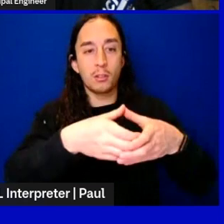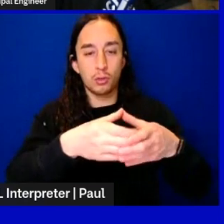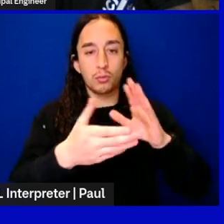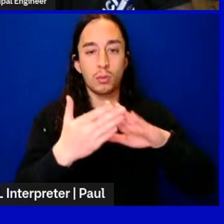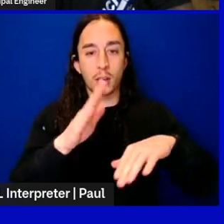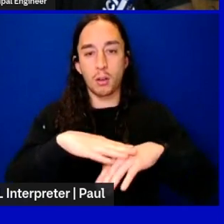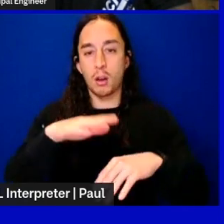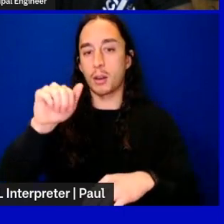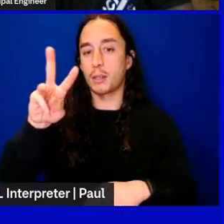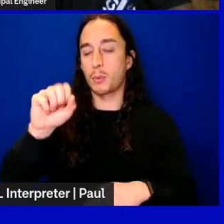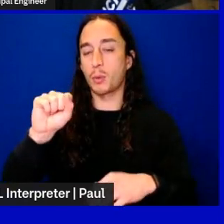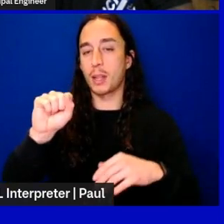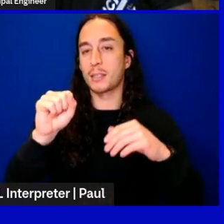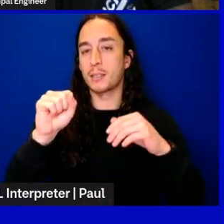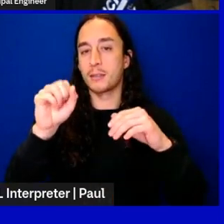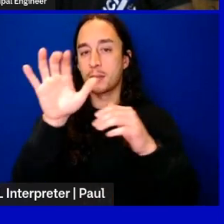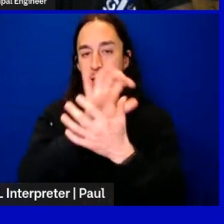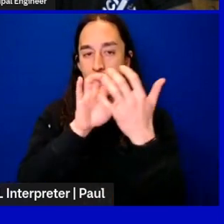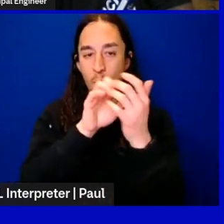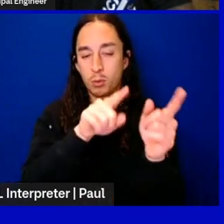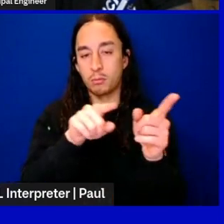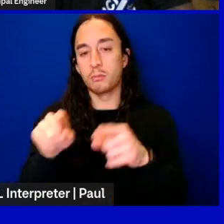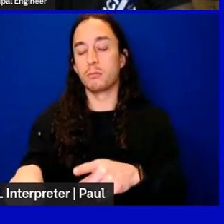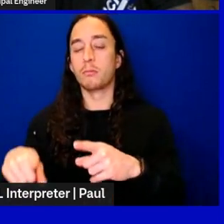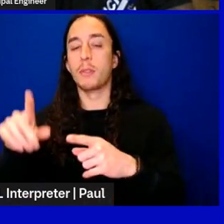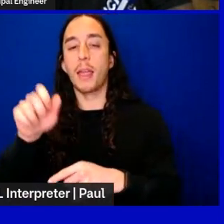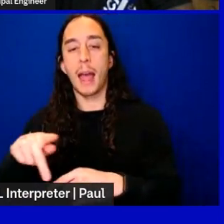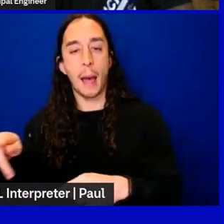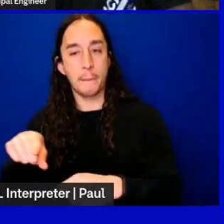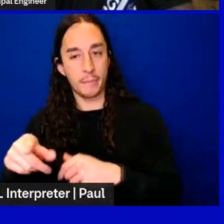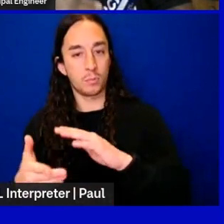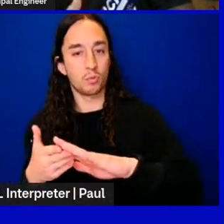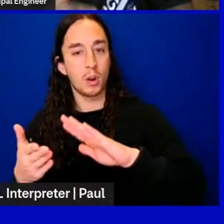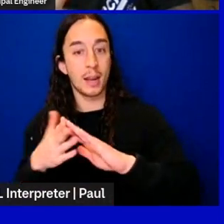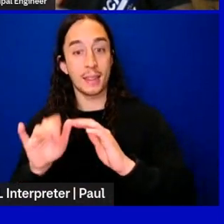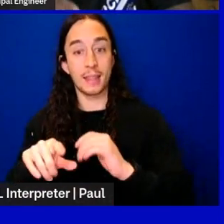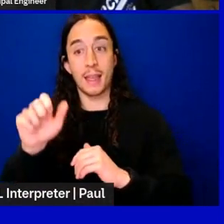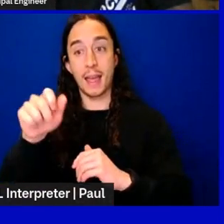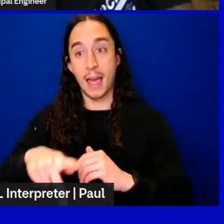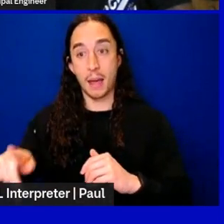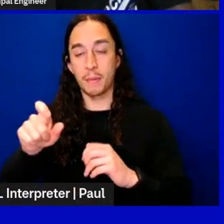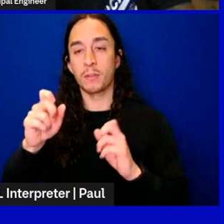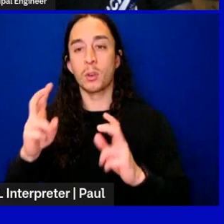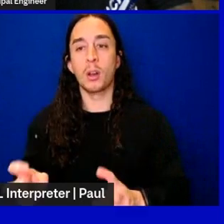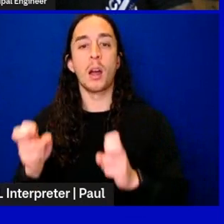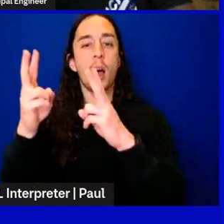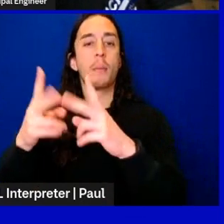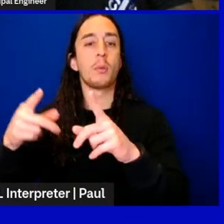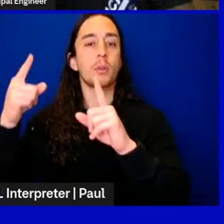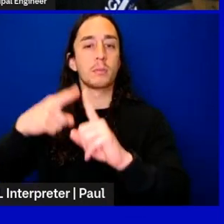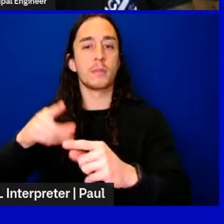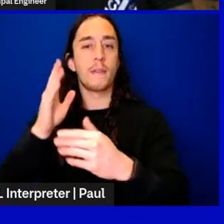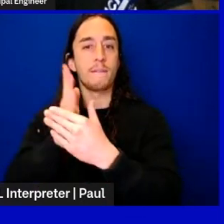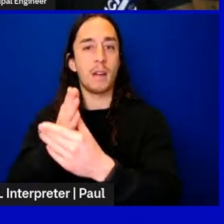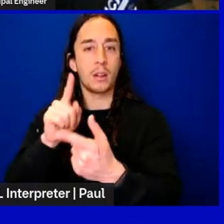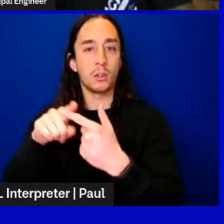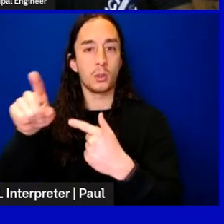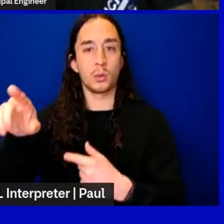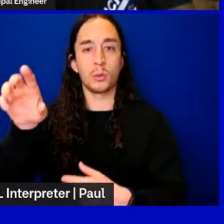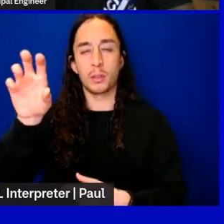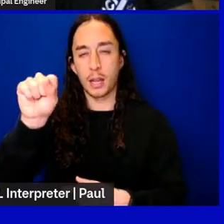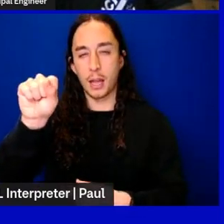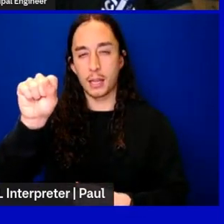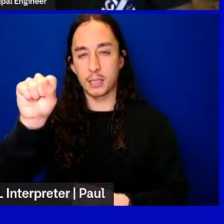the application which is running. And this application has to upload certain files to this S3 bucket.